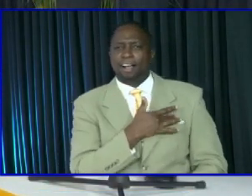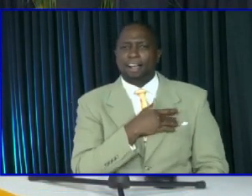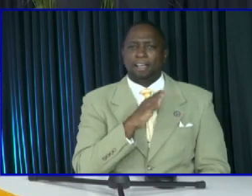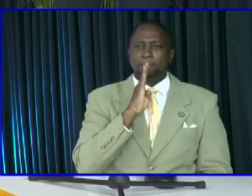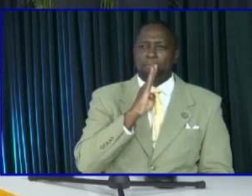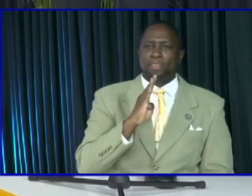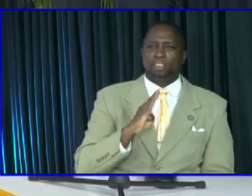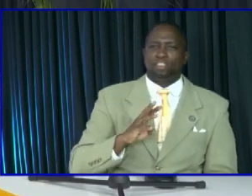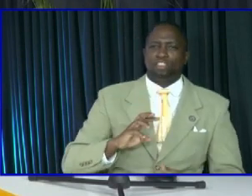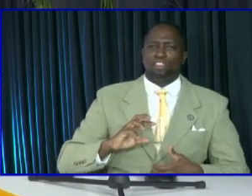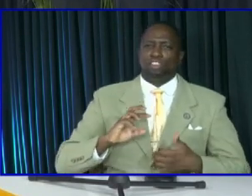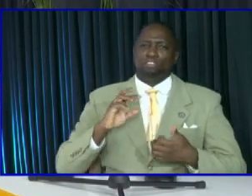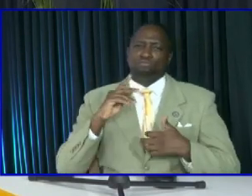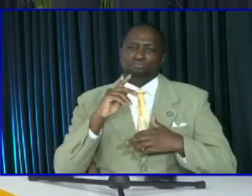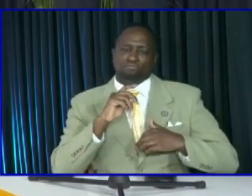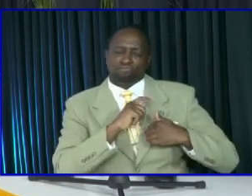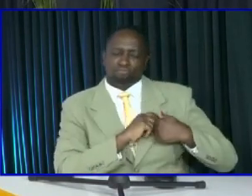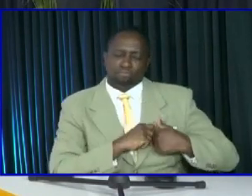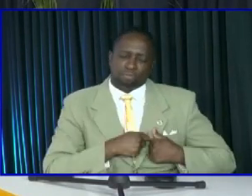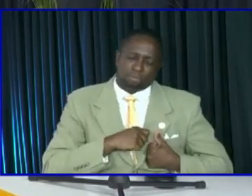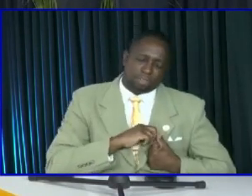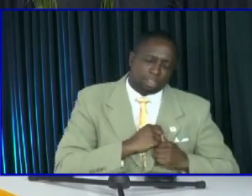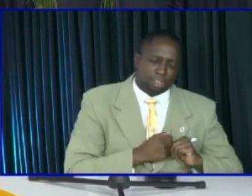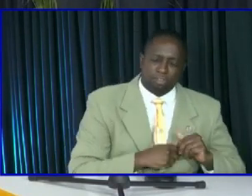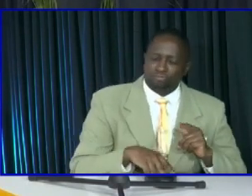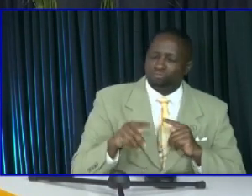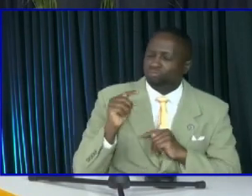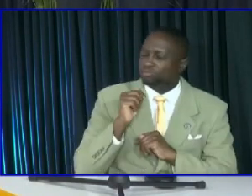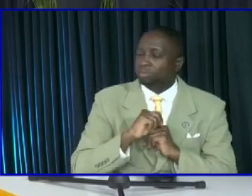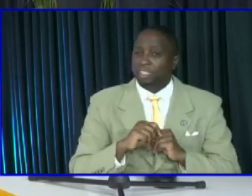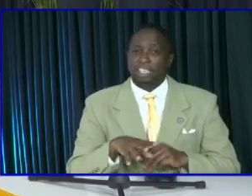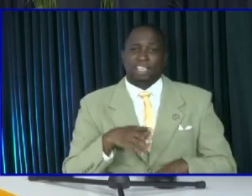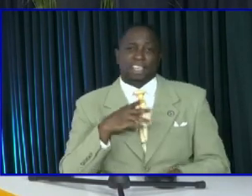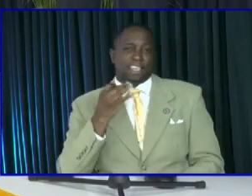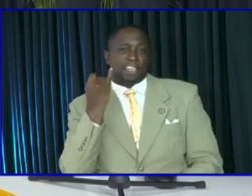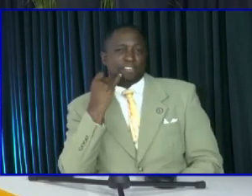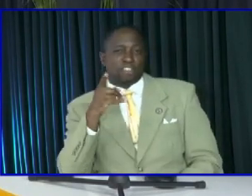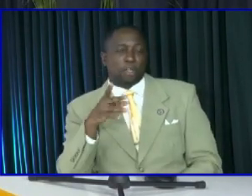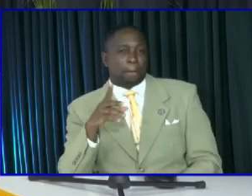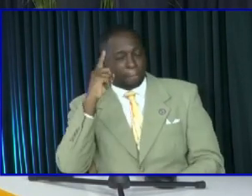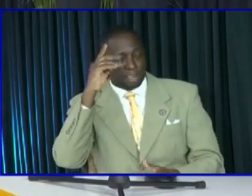troubled. Ye believe in God and in me.